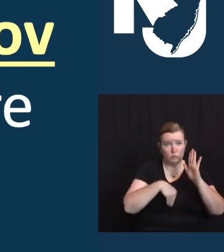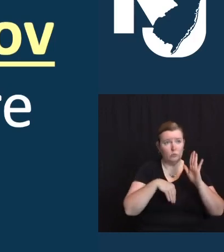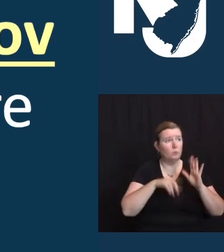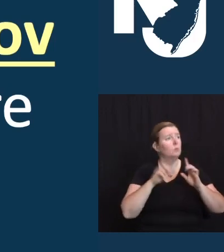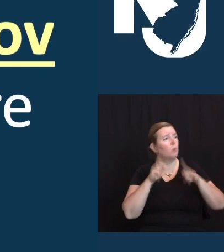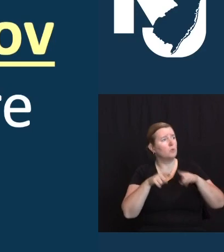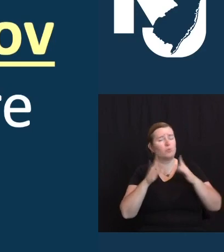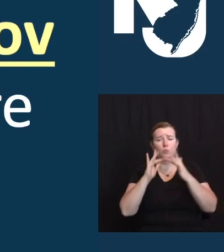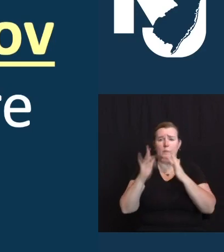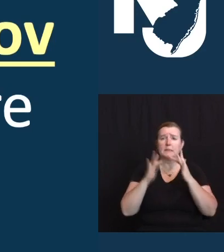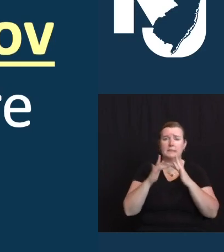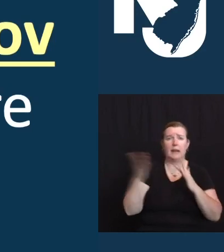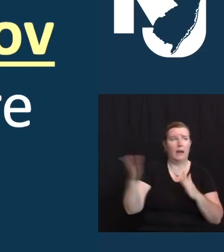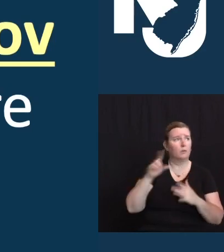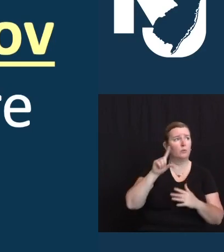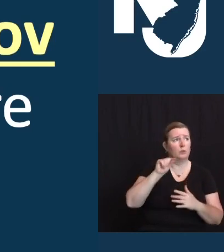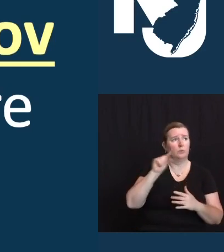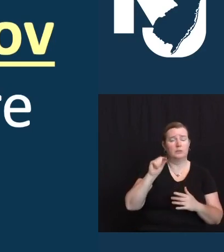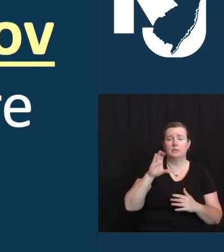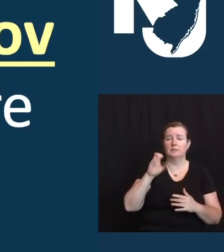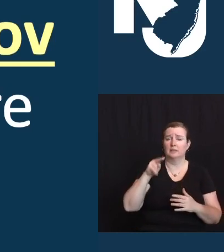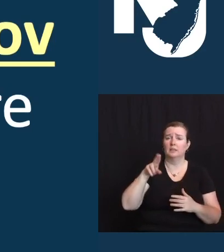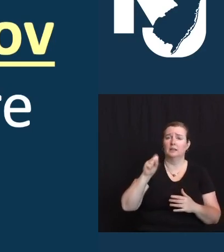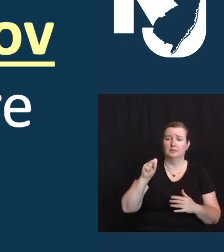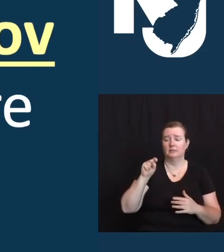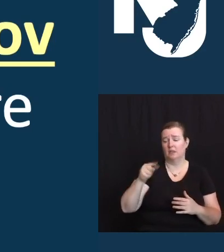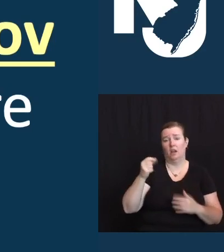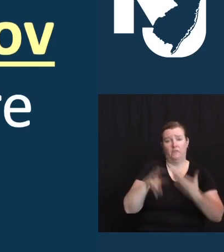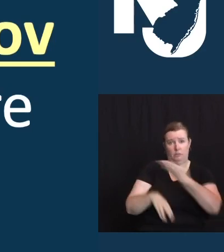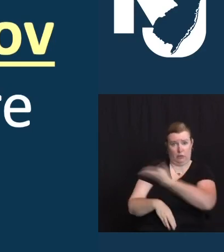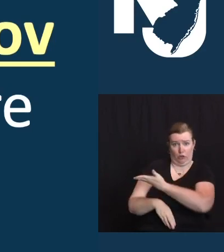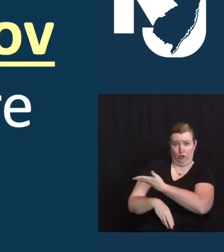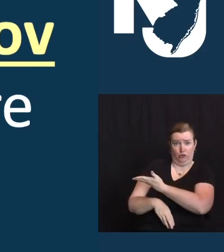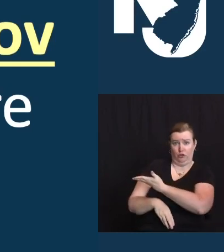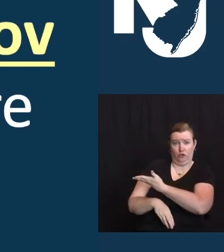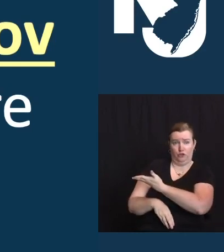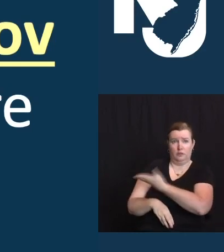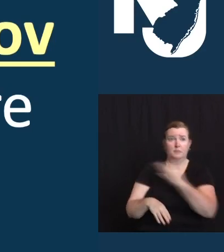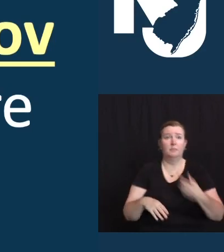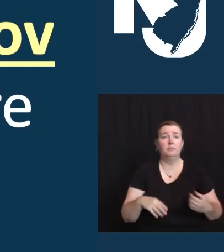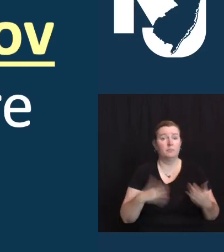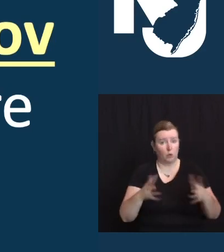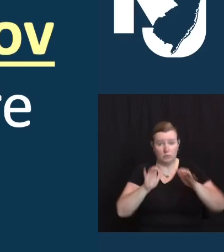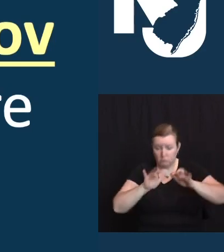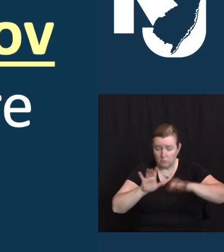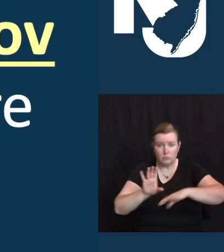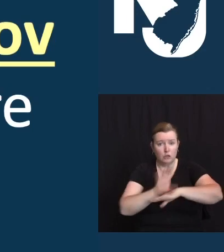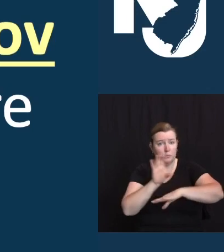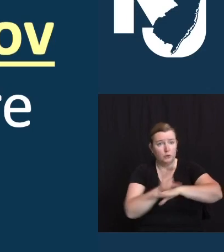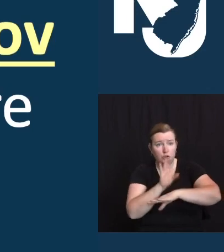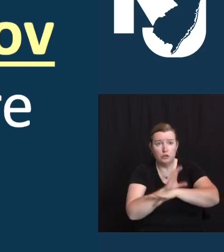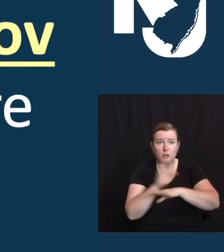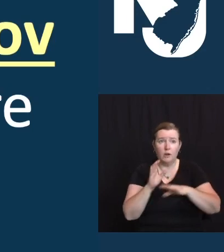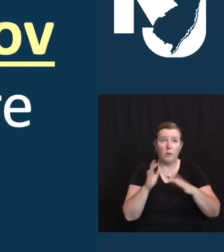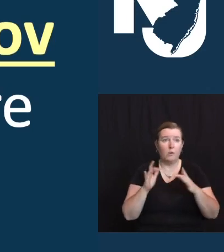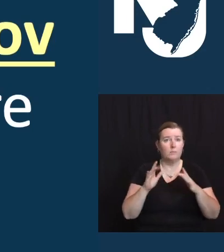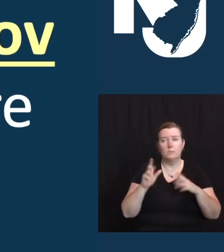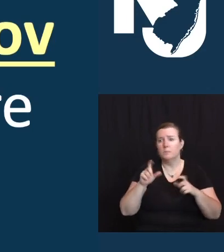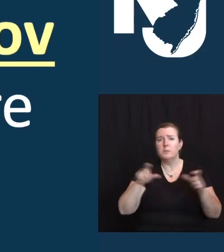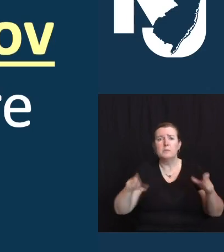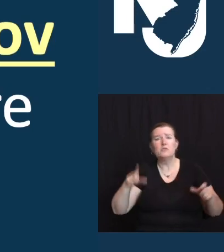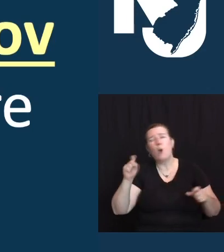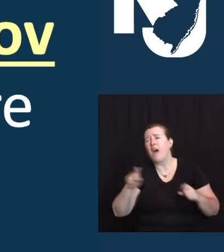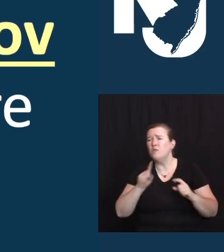self-respond online, the fewer doors census takers have to knock. But again, congratulations and thanks to everyone who